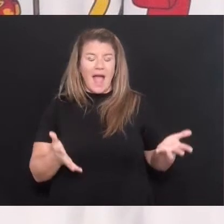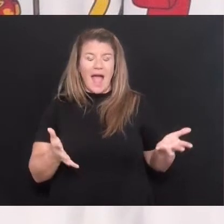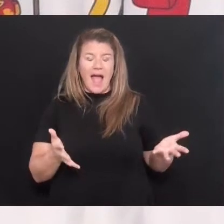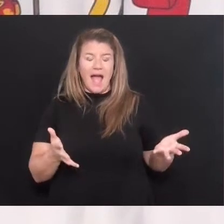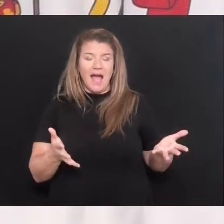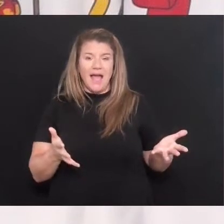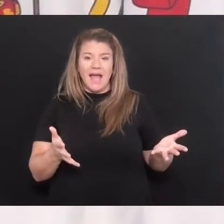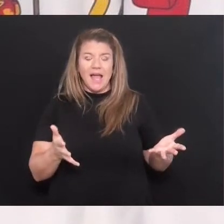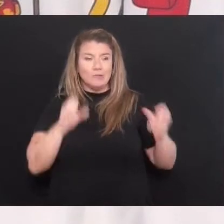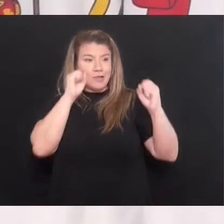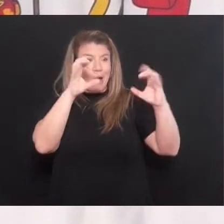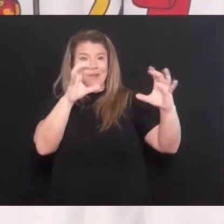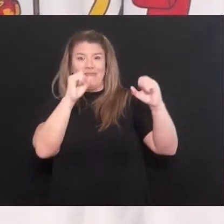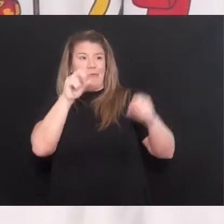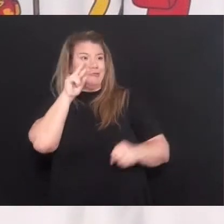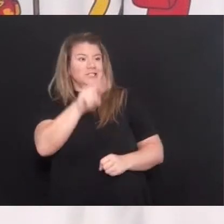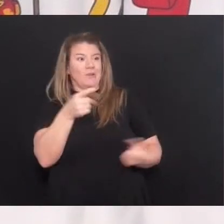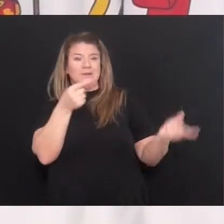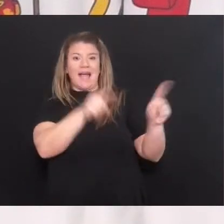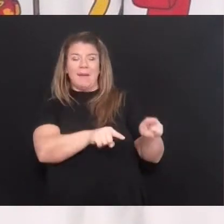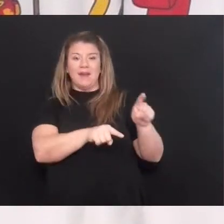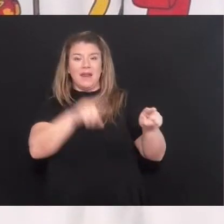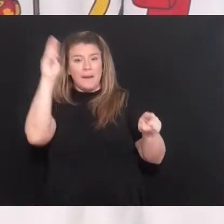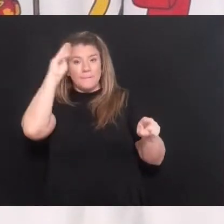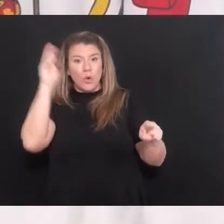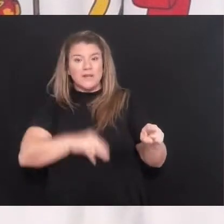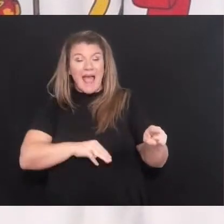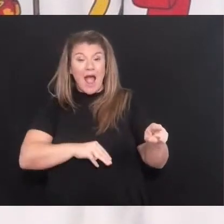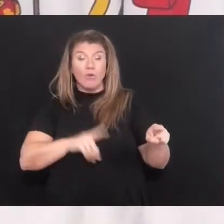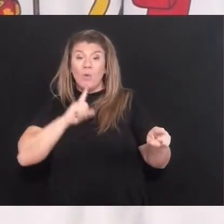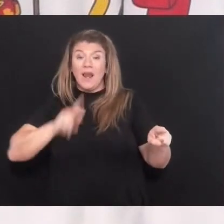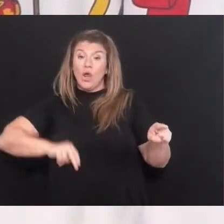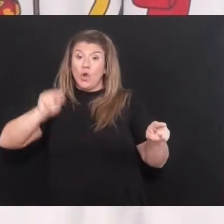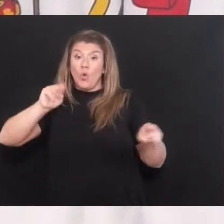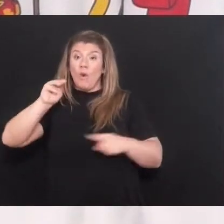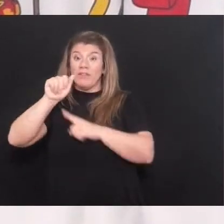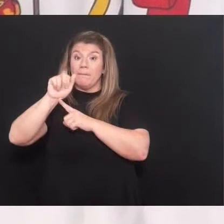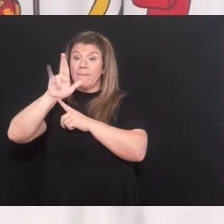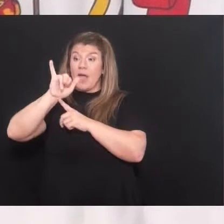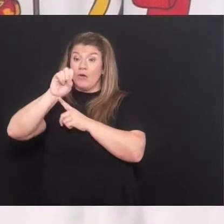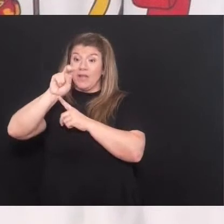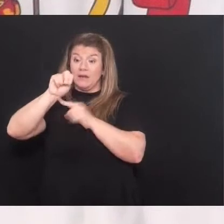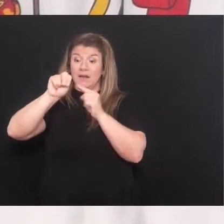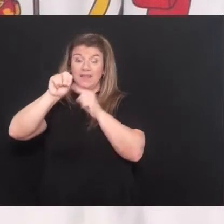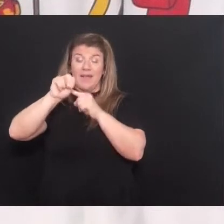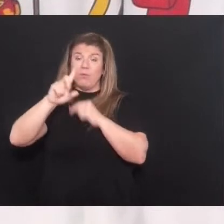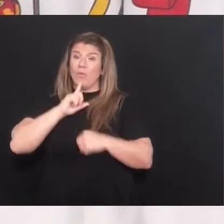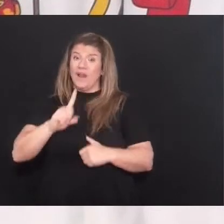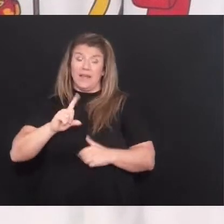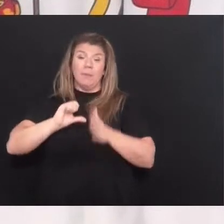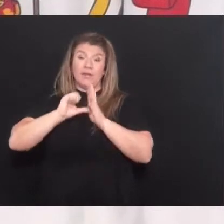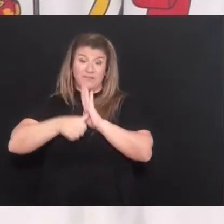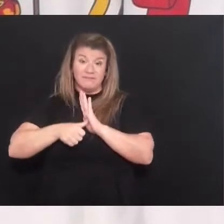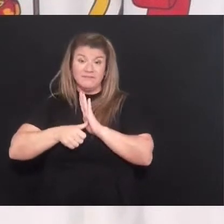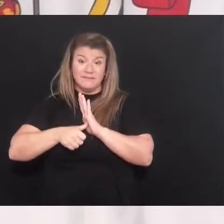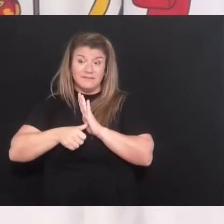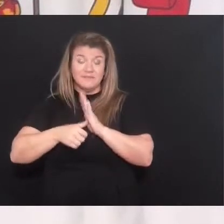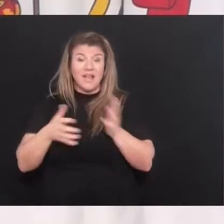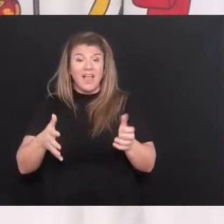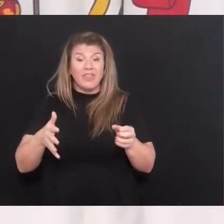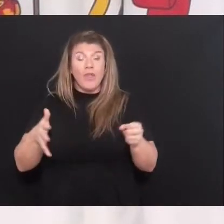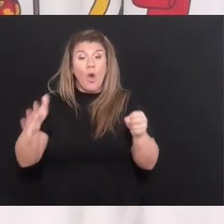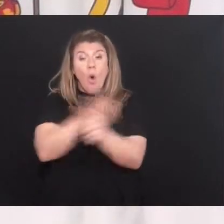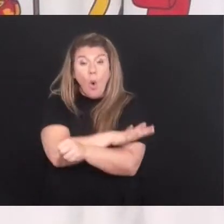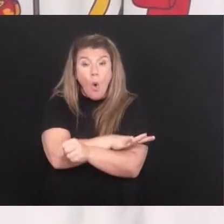unbelievable, wonderful at Morgantown, but North Marion was just really something. The whole student body